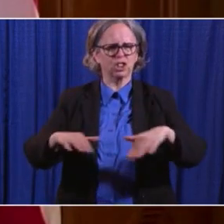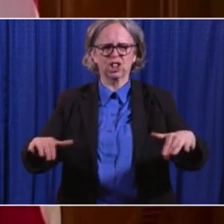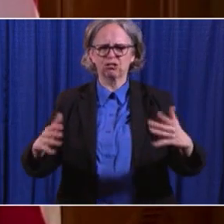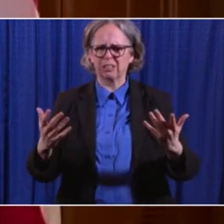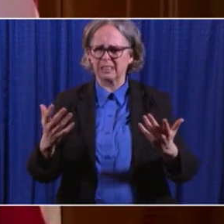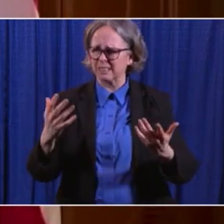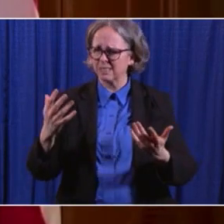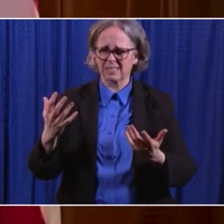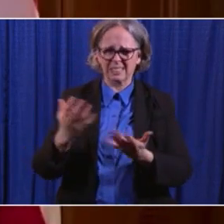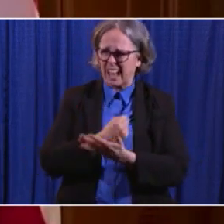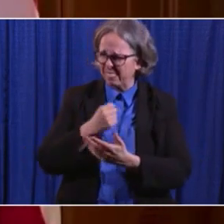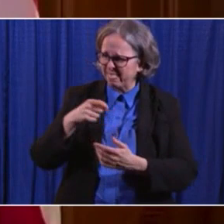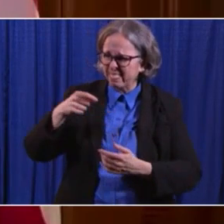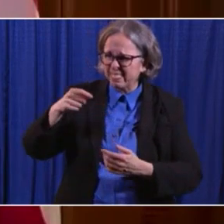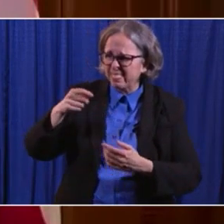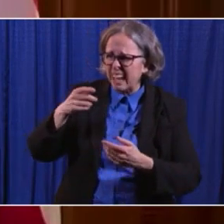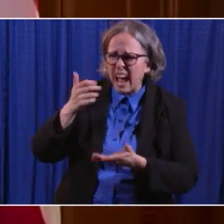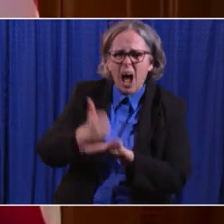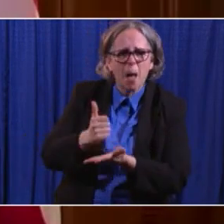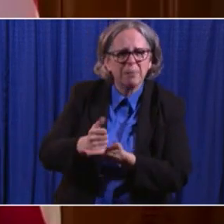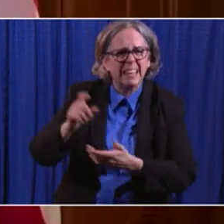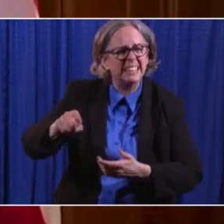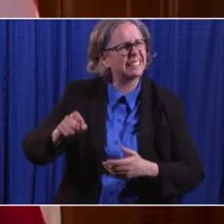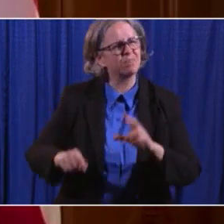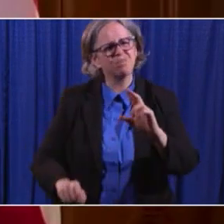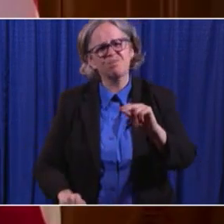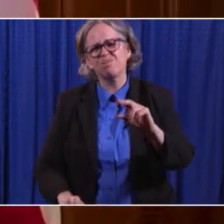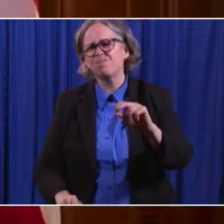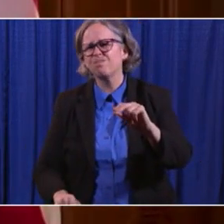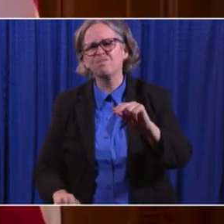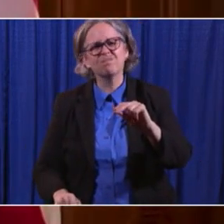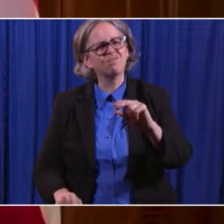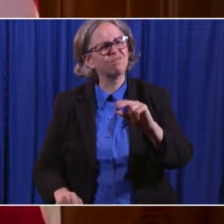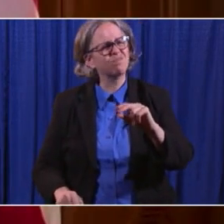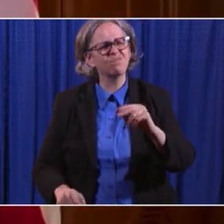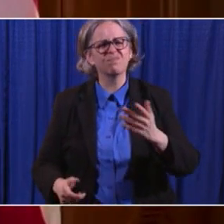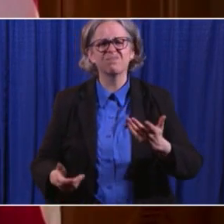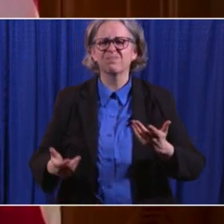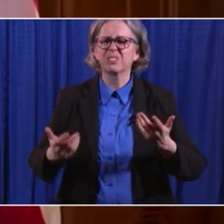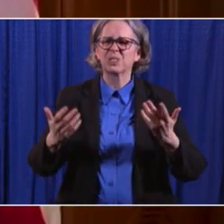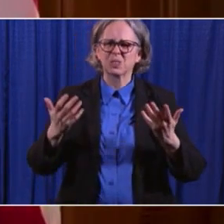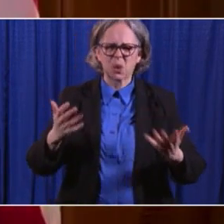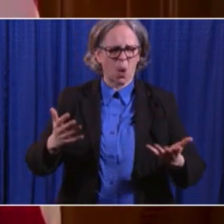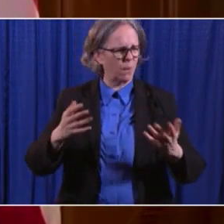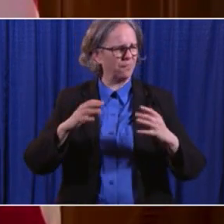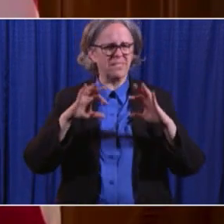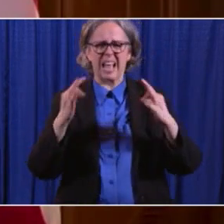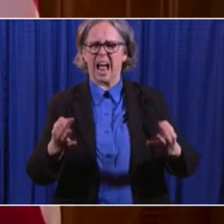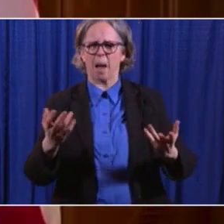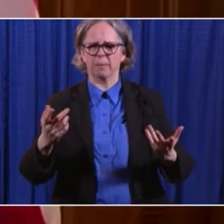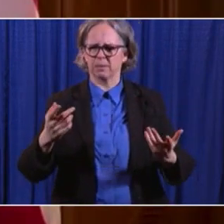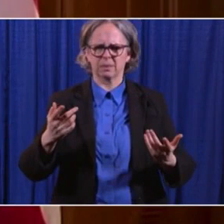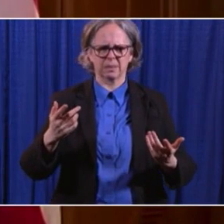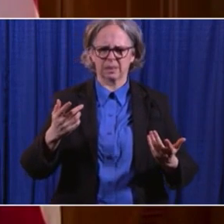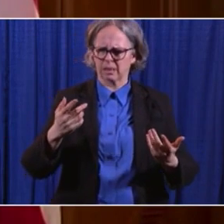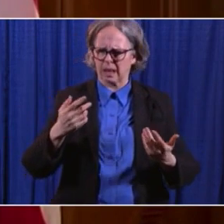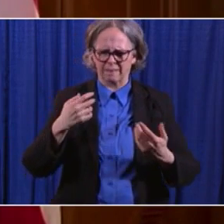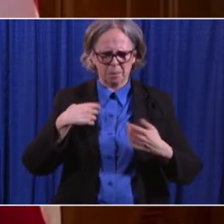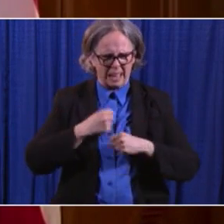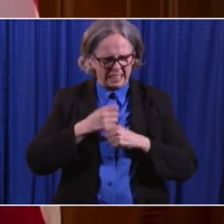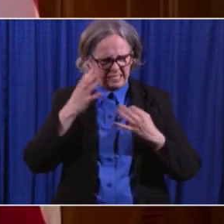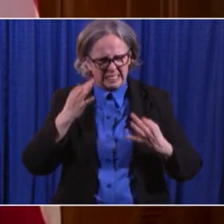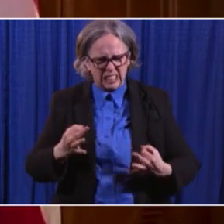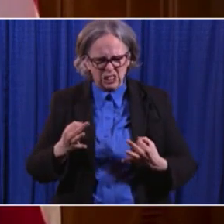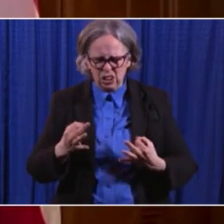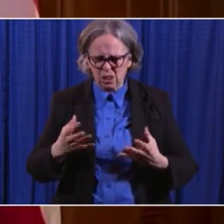need. Too often, families are having to choose between keeping their family together or ensuring their child receives